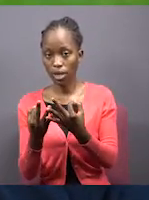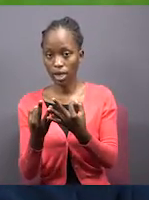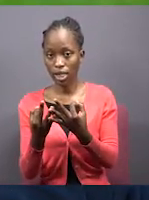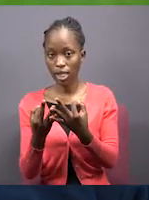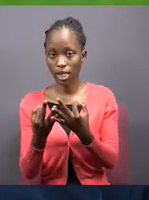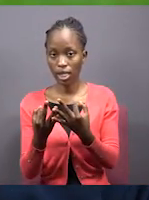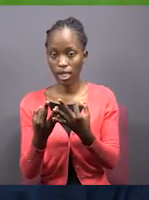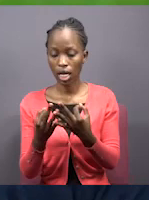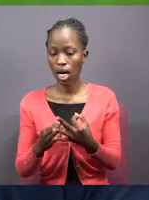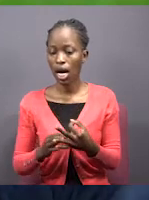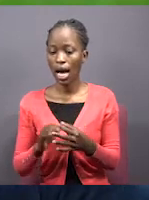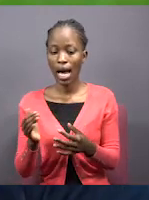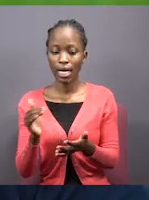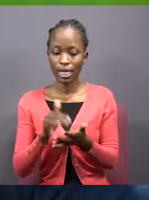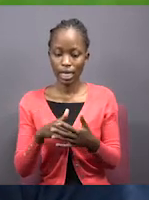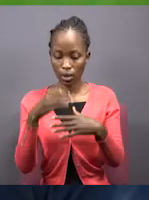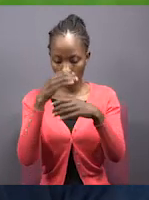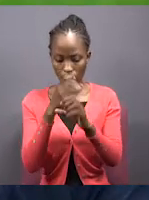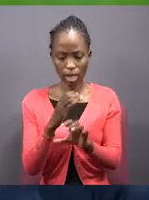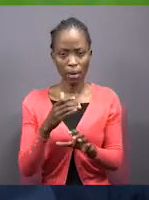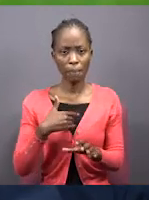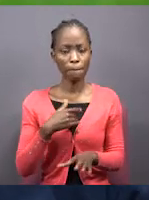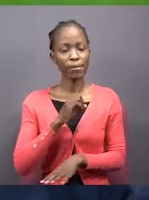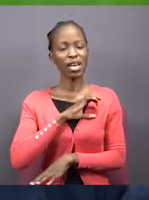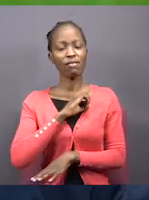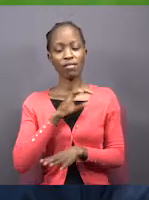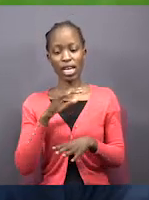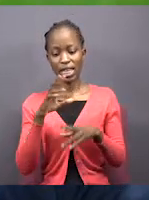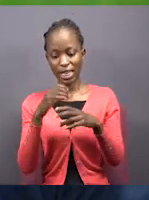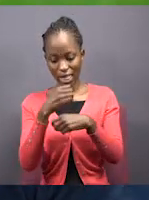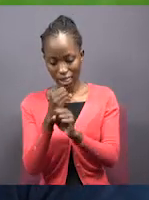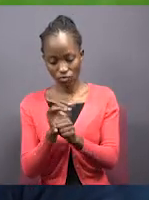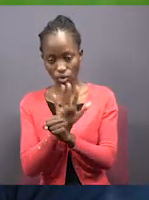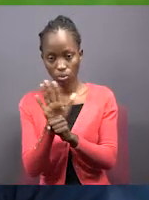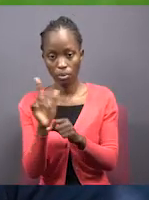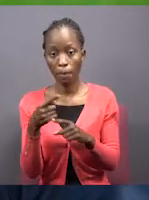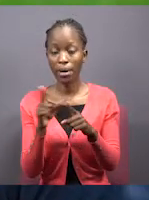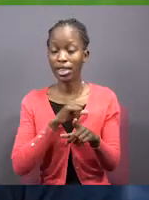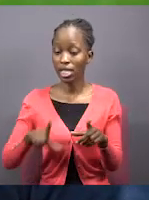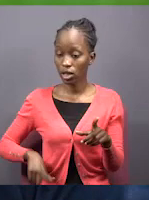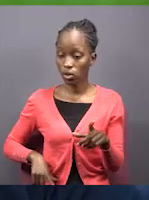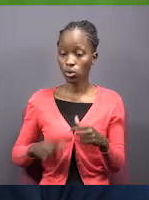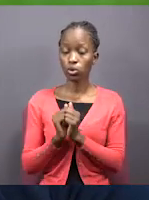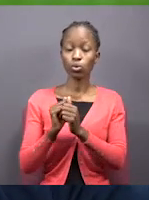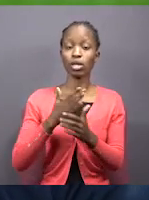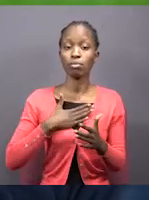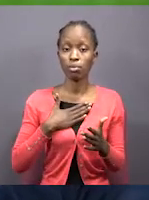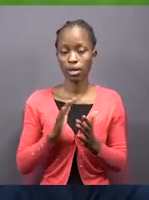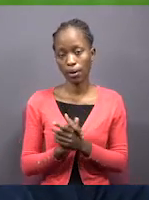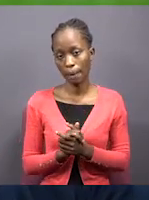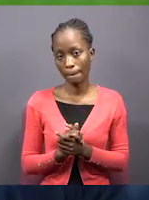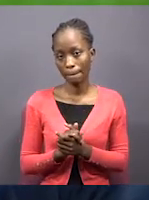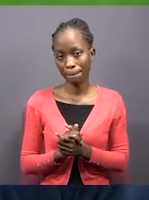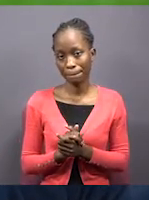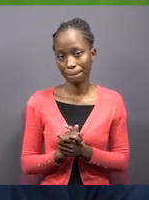testing, but the Lord was with me, and I thank that I went through it. After being testing, after